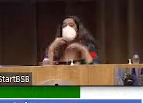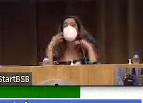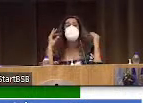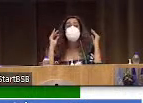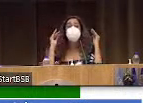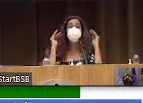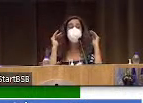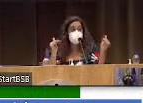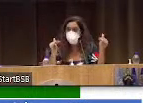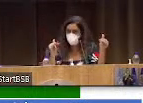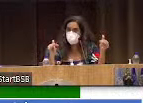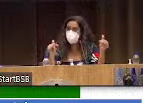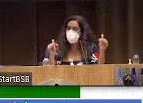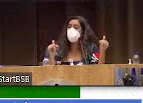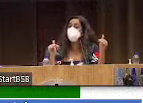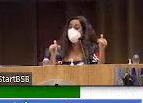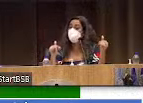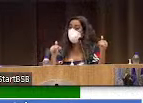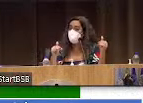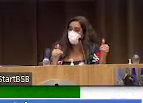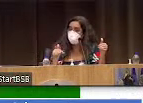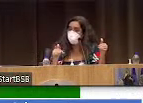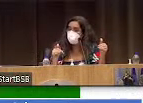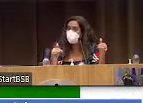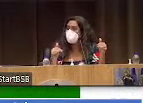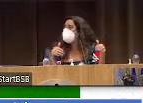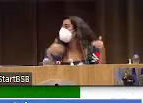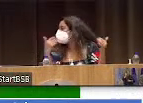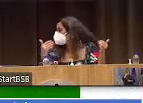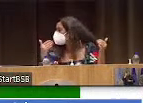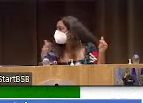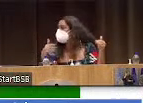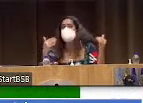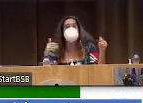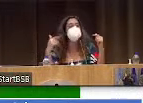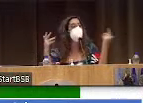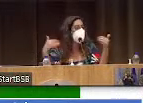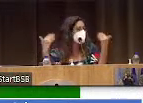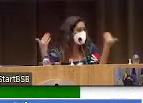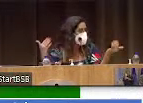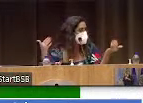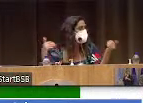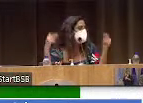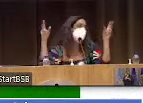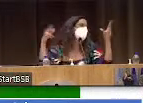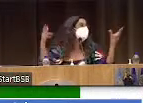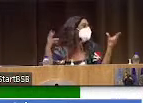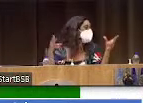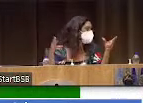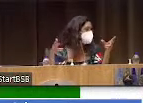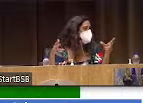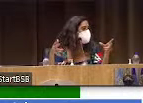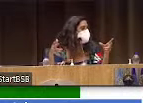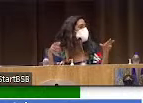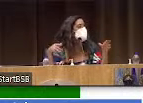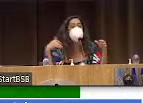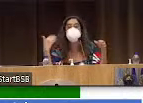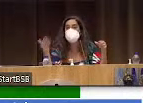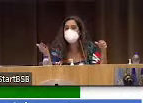respiratory issues. All of them needed physiotherapy, and some of them needed